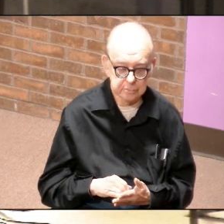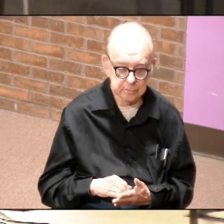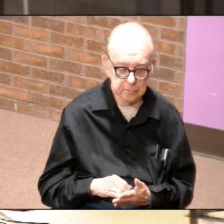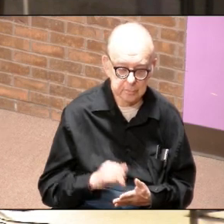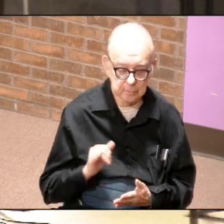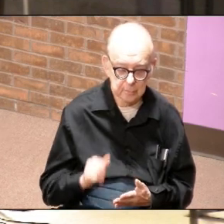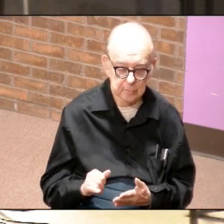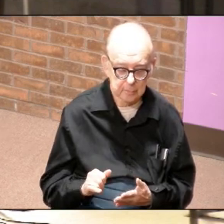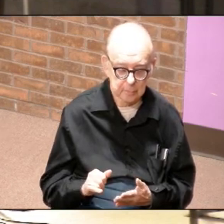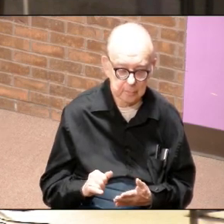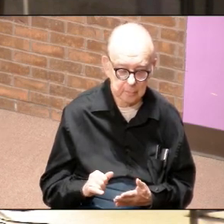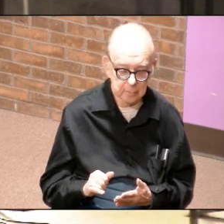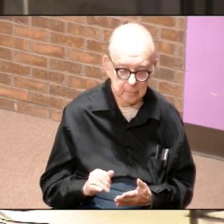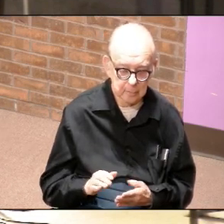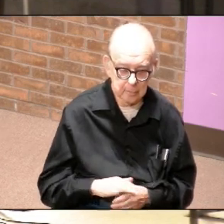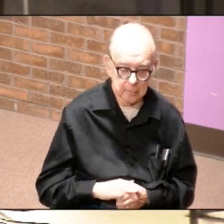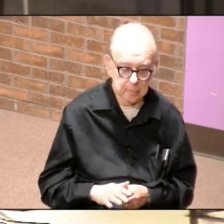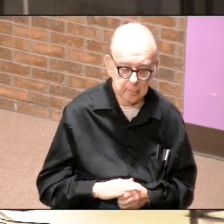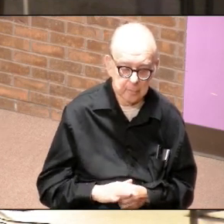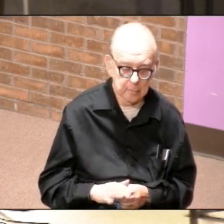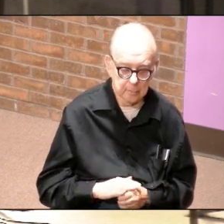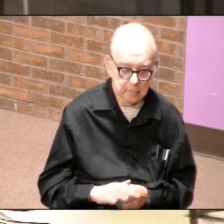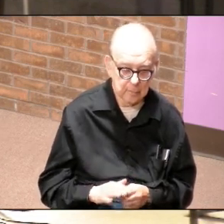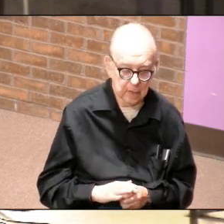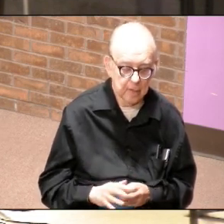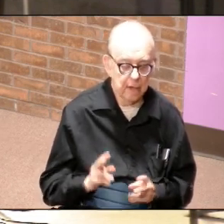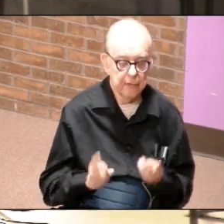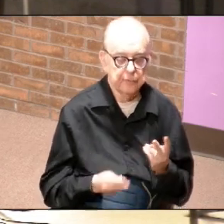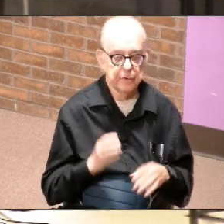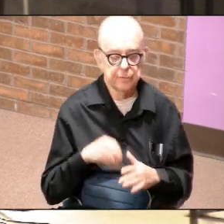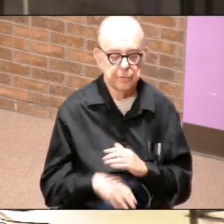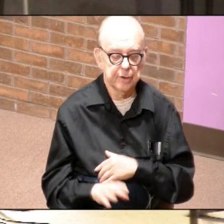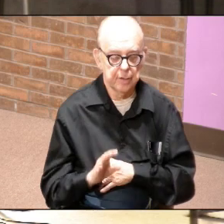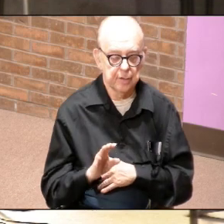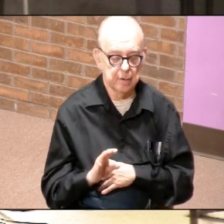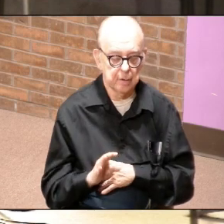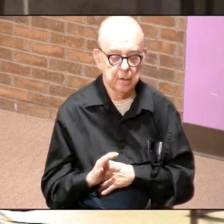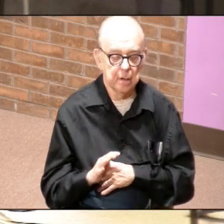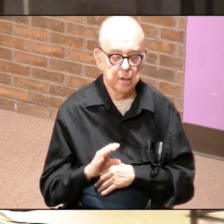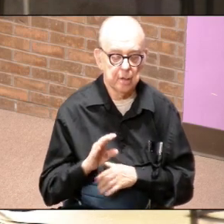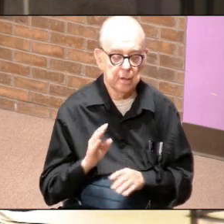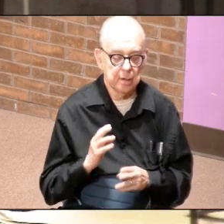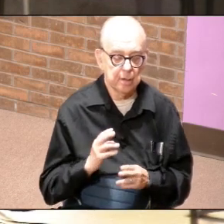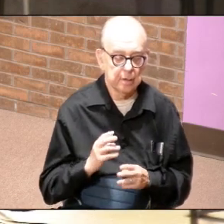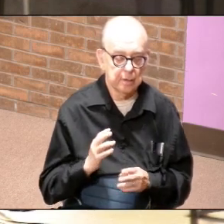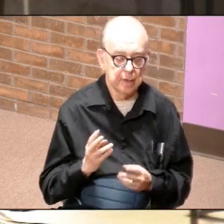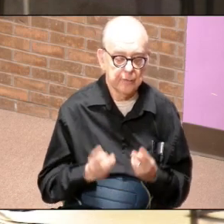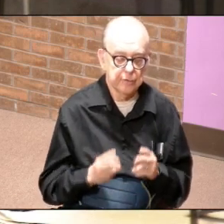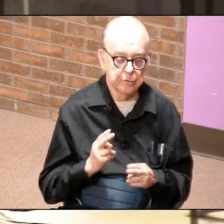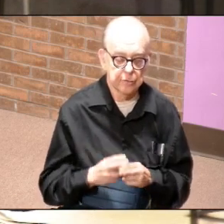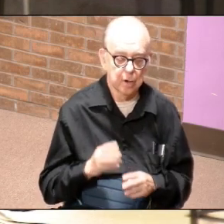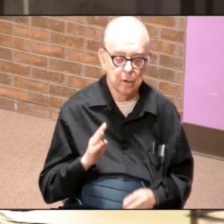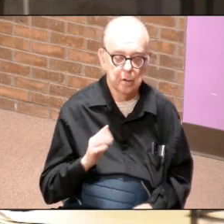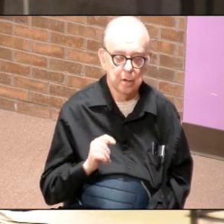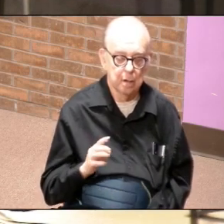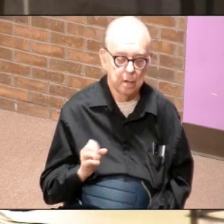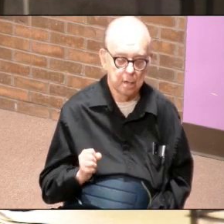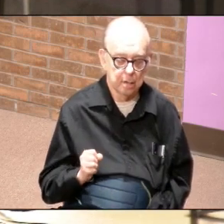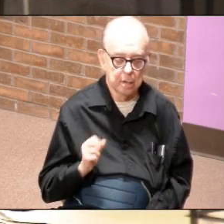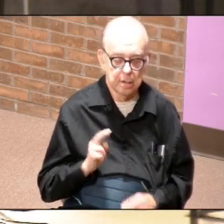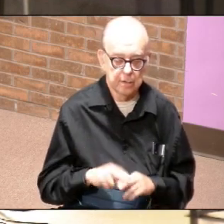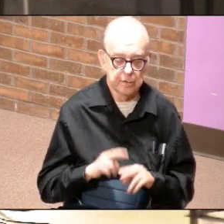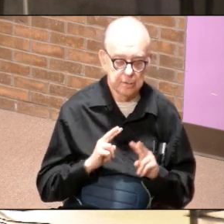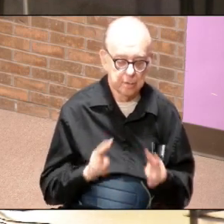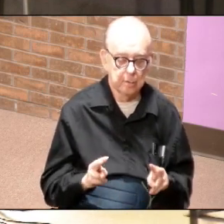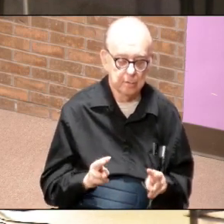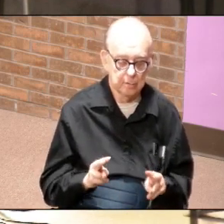yeah, they were boarded up, but they had visitors in them. They were called bats, okay? And you would sit there at night and watch